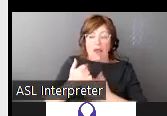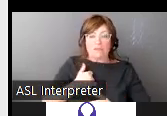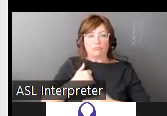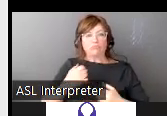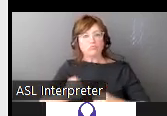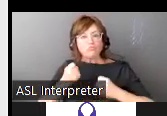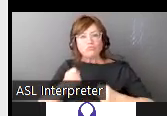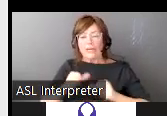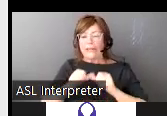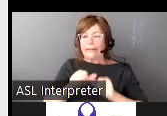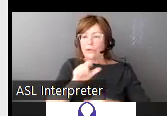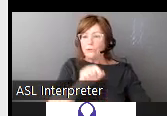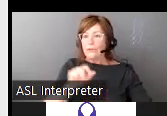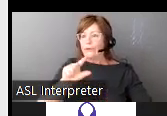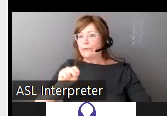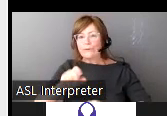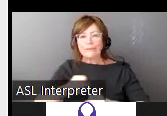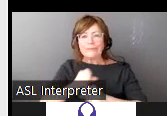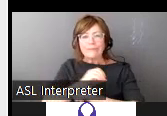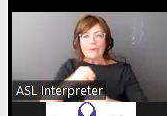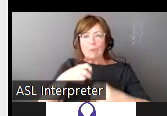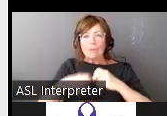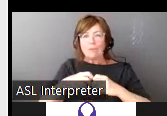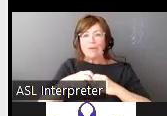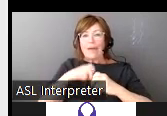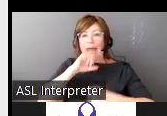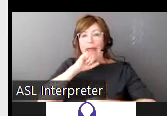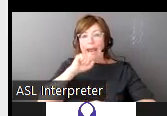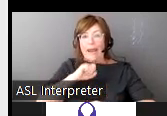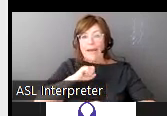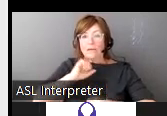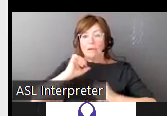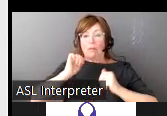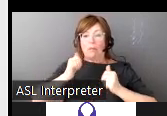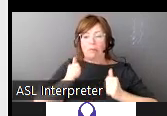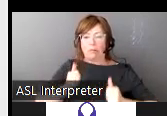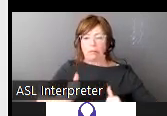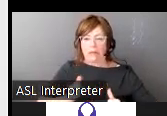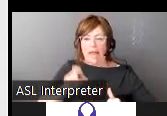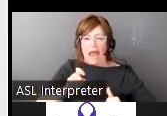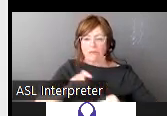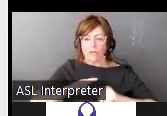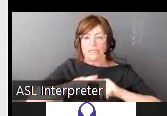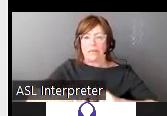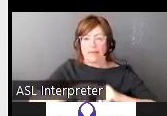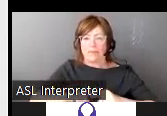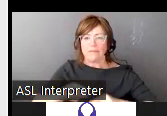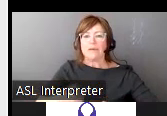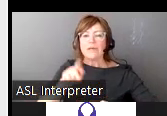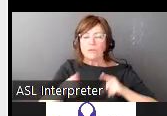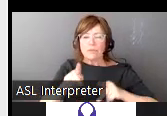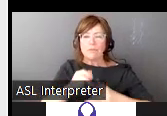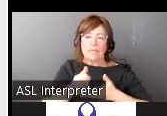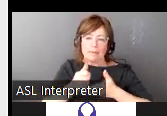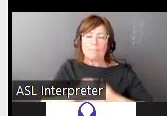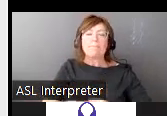30 years without any issues. But with age, they slowly become the ones who need to be taken care of, end